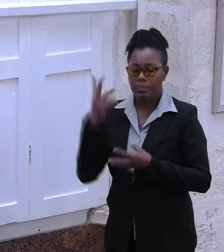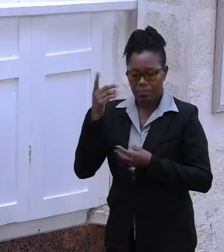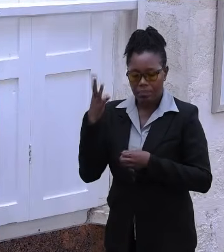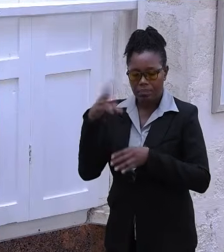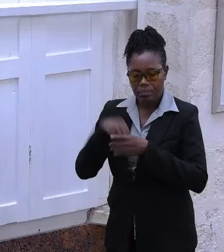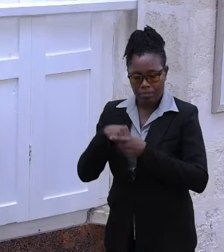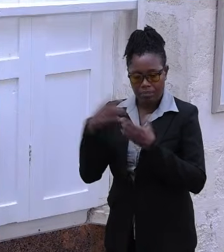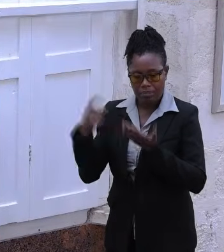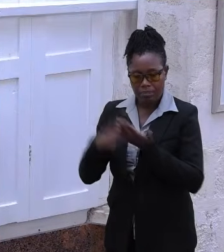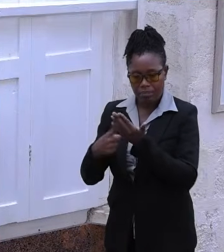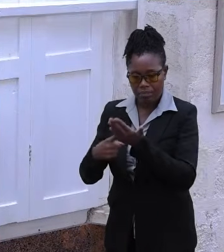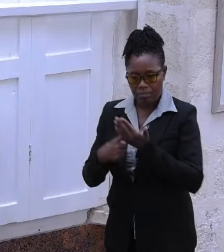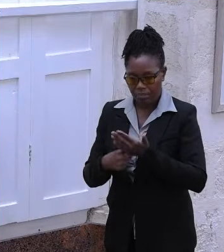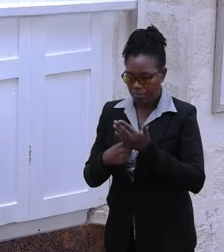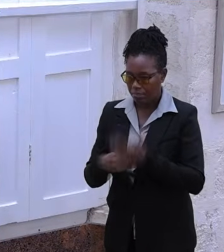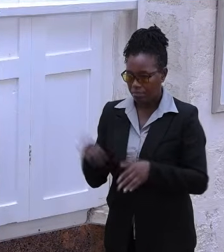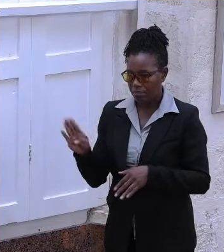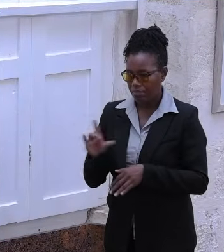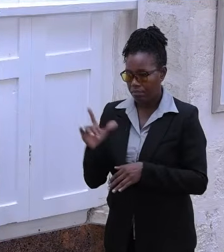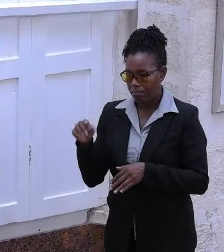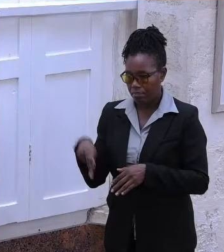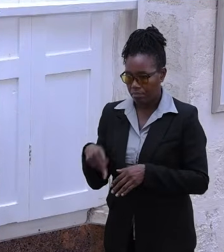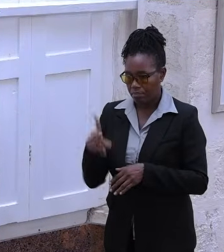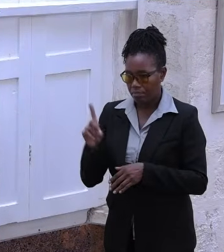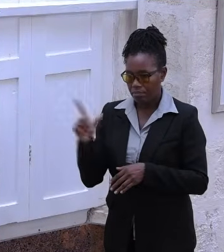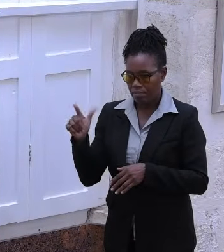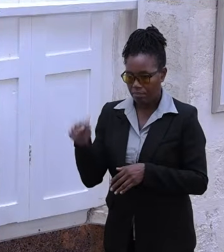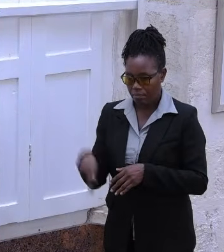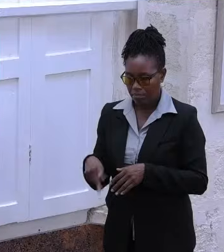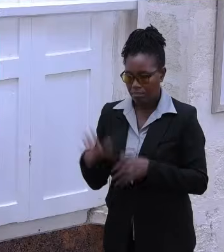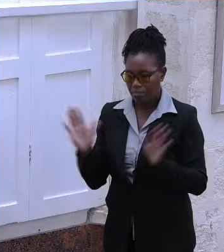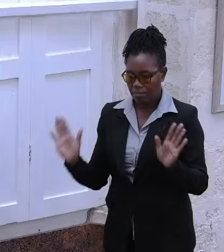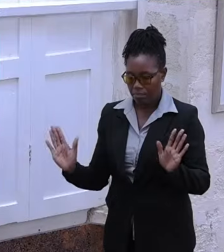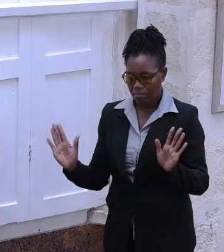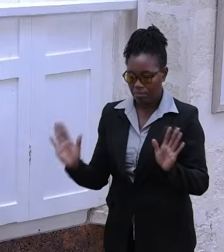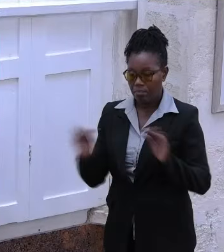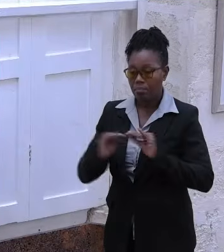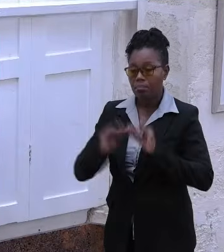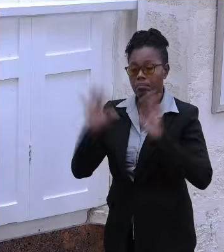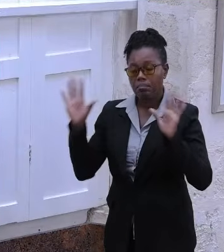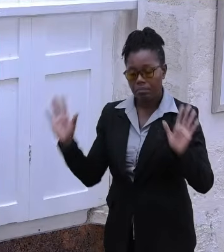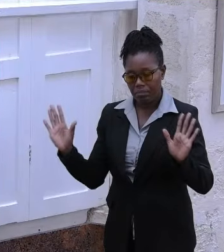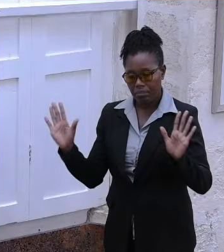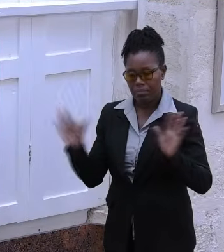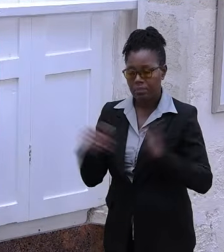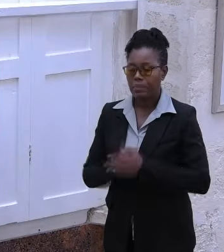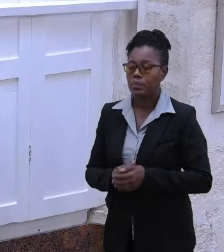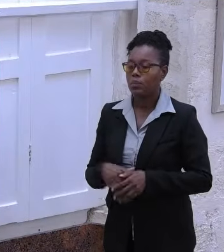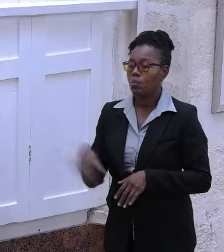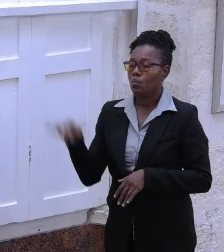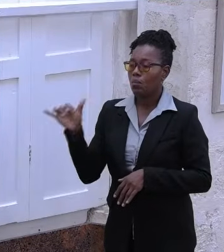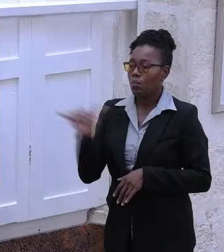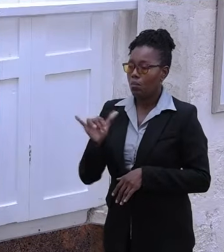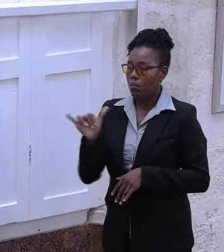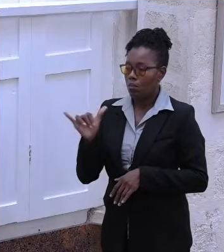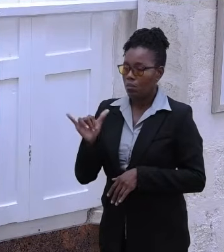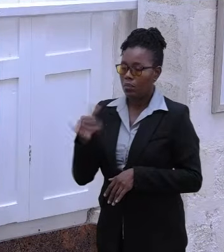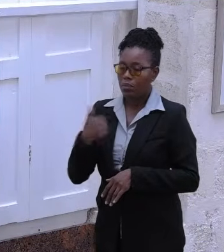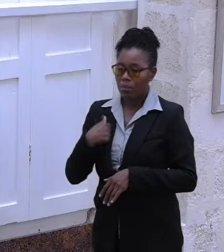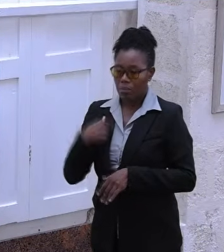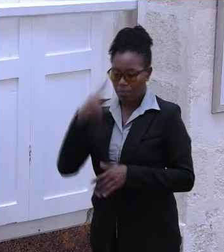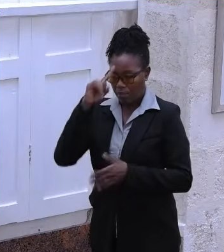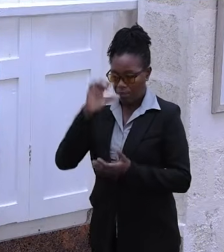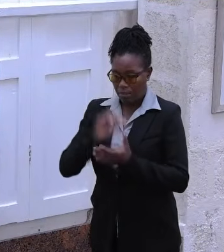into BLP and DLP. So for the records, I want to make that very clear. Equally, I believe that Barbados